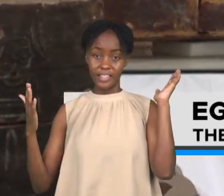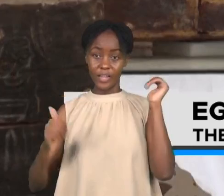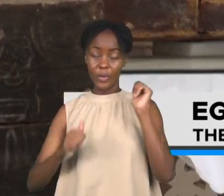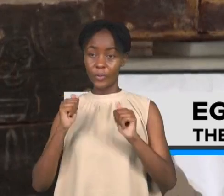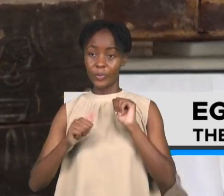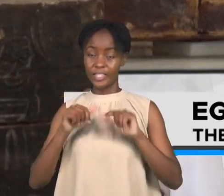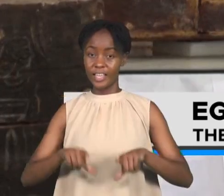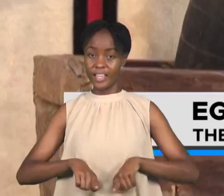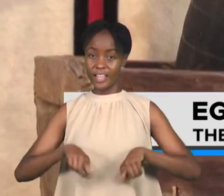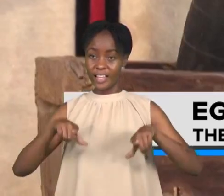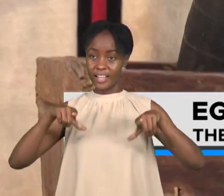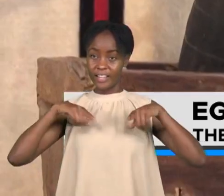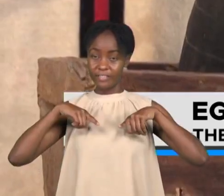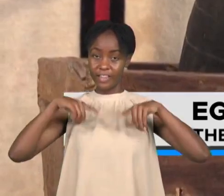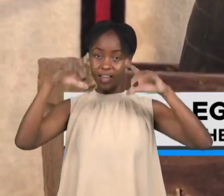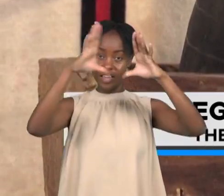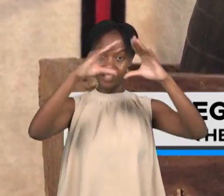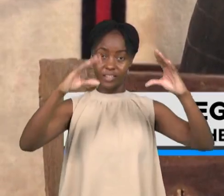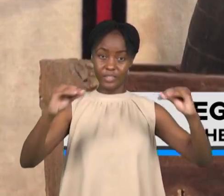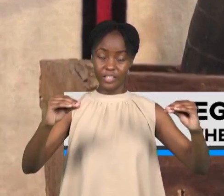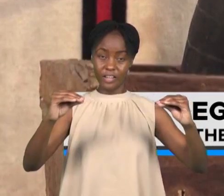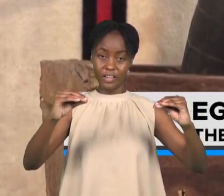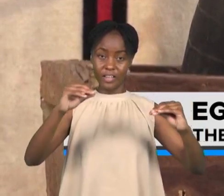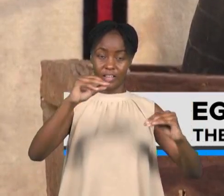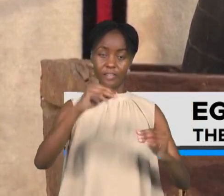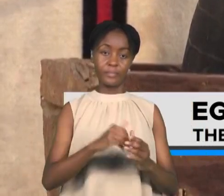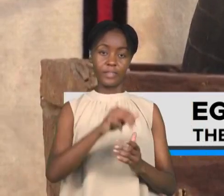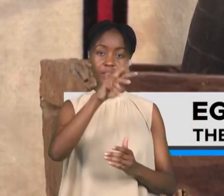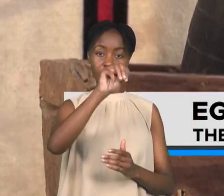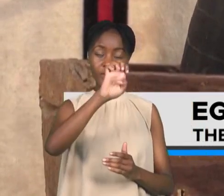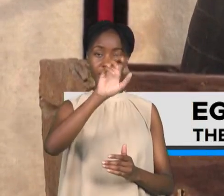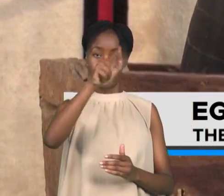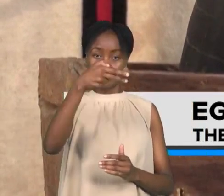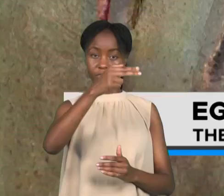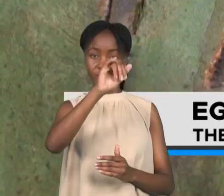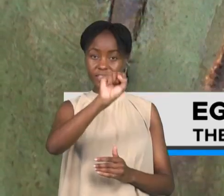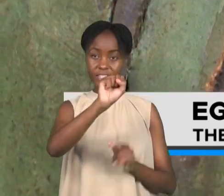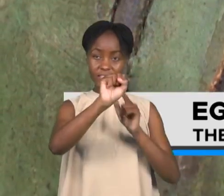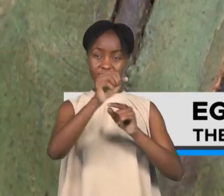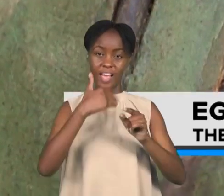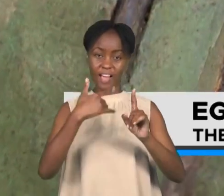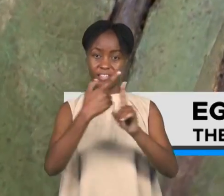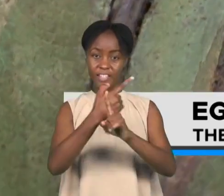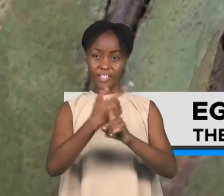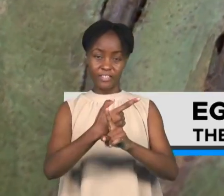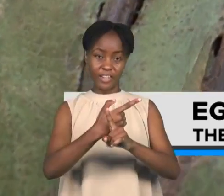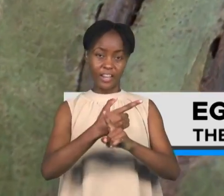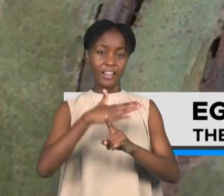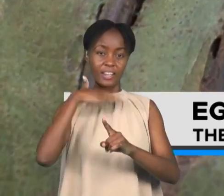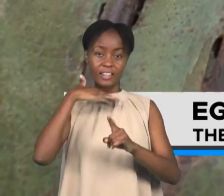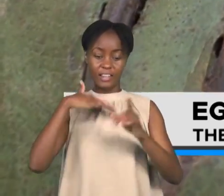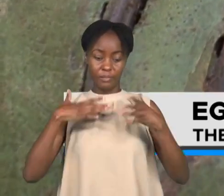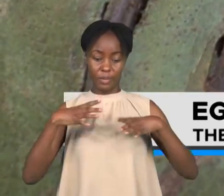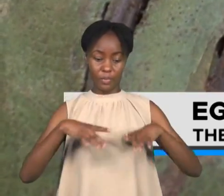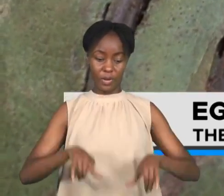ancient Egyptian capital of Memphis, a UNESCO World Heritage Site home to more than a dozen pyramids, ancient monasteries, and